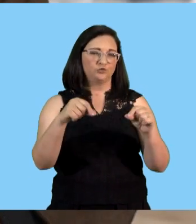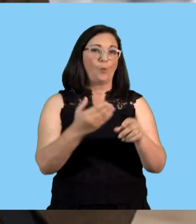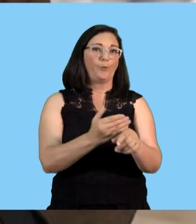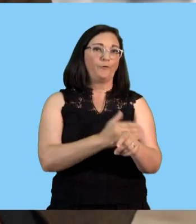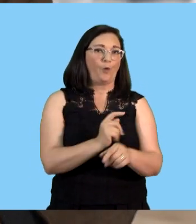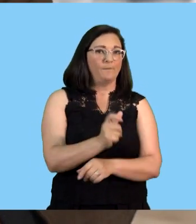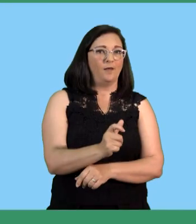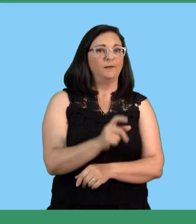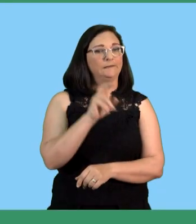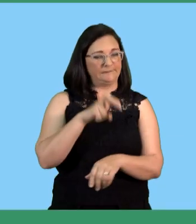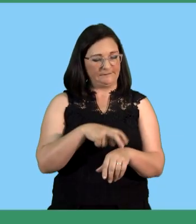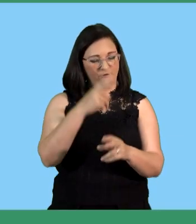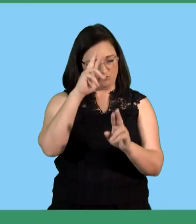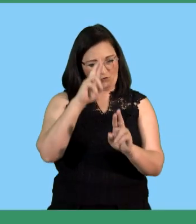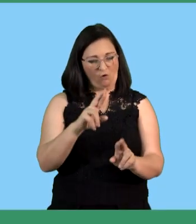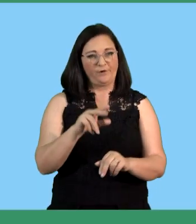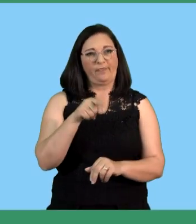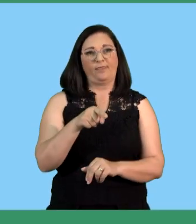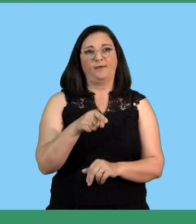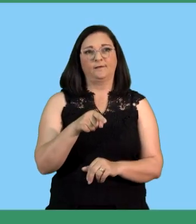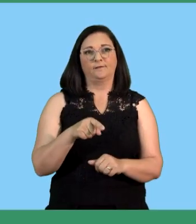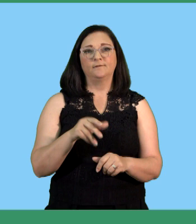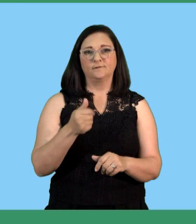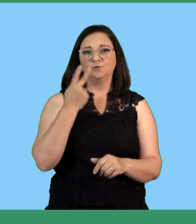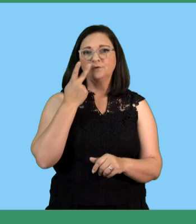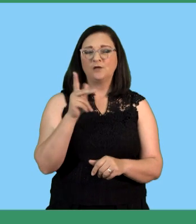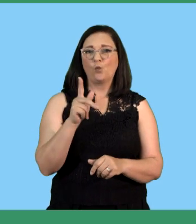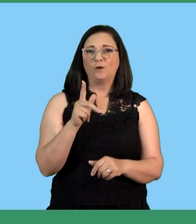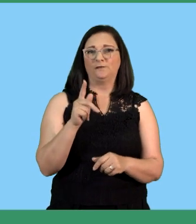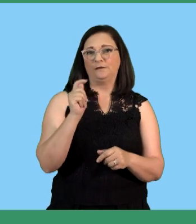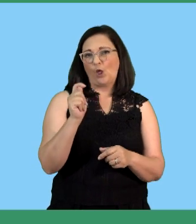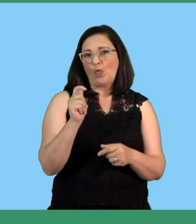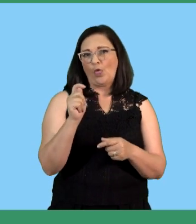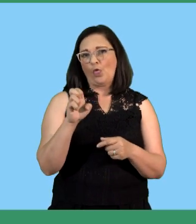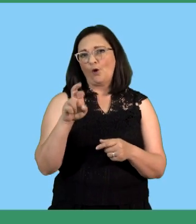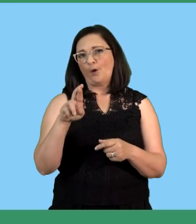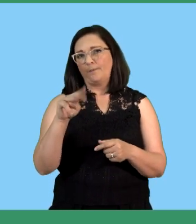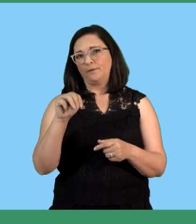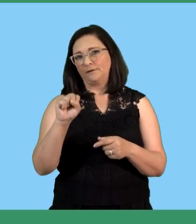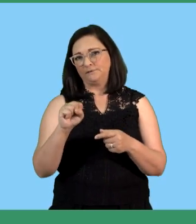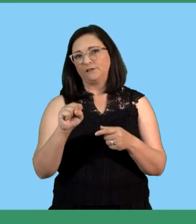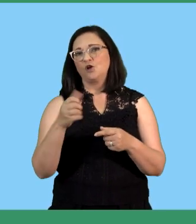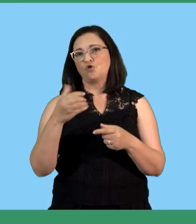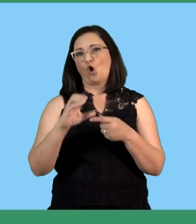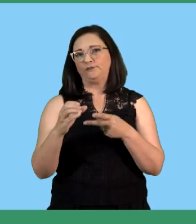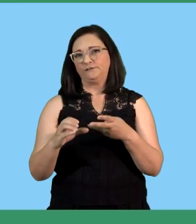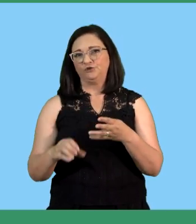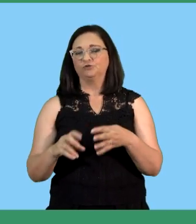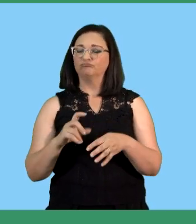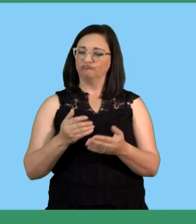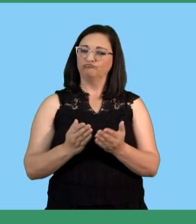services. Right, we're going to look at the right to reasonable terms and conditions. Businesses should provide consumers with